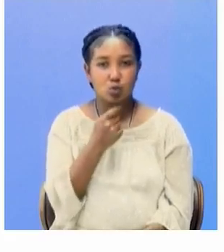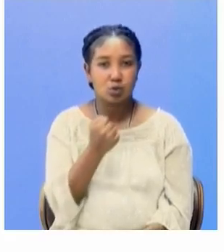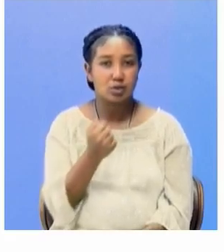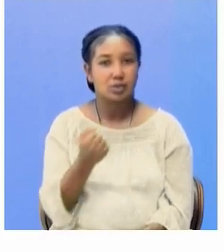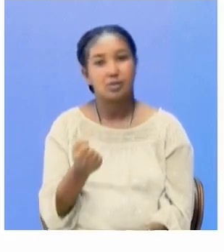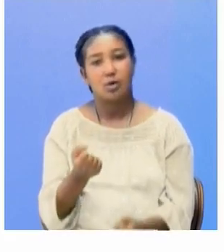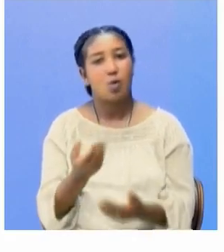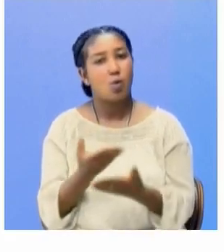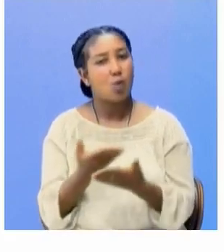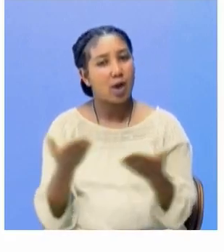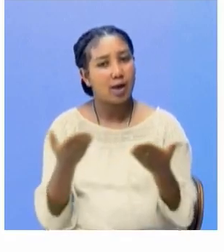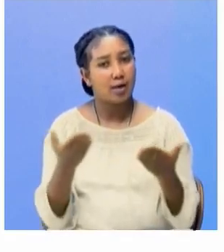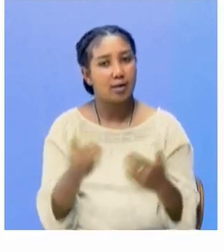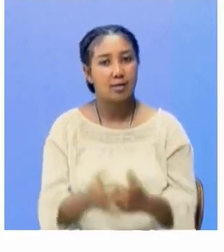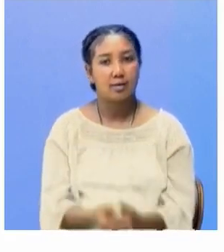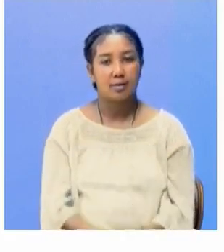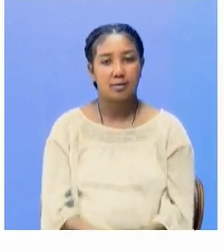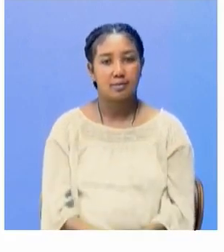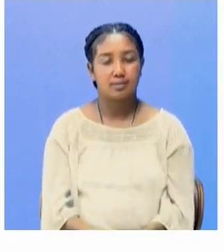where,